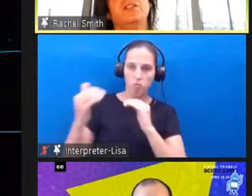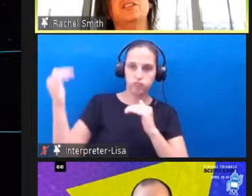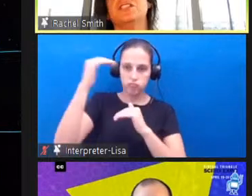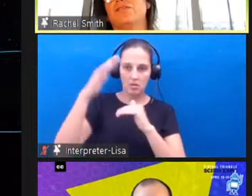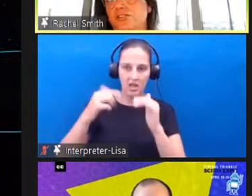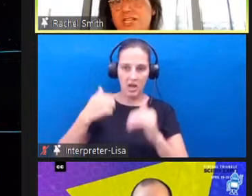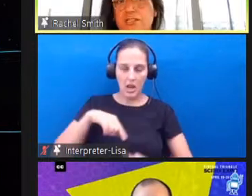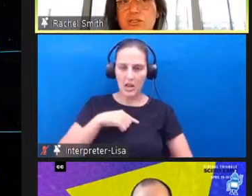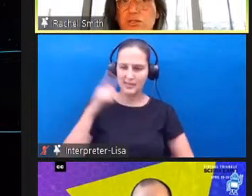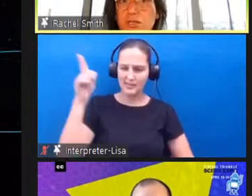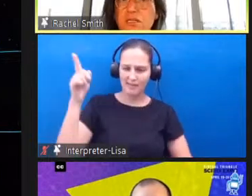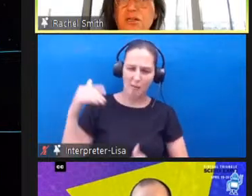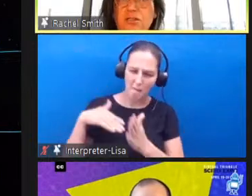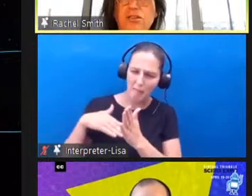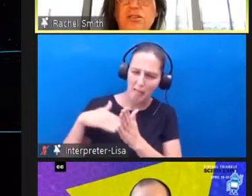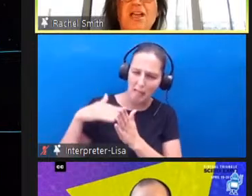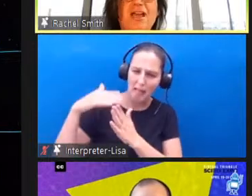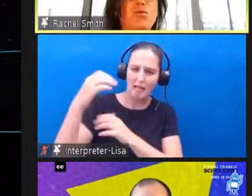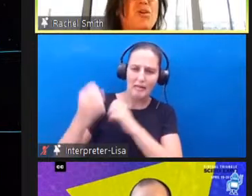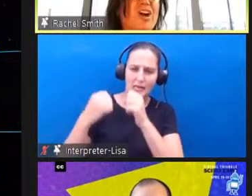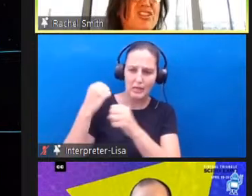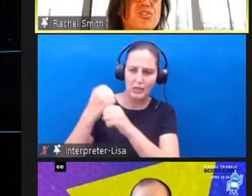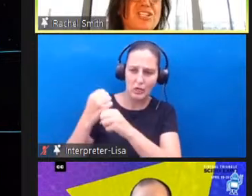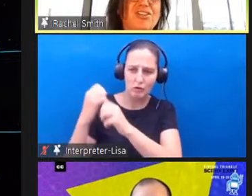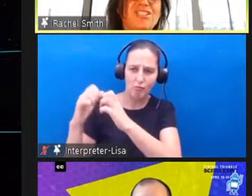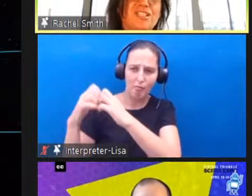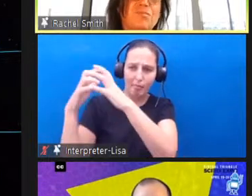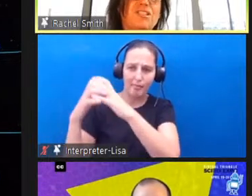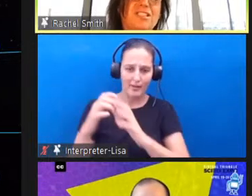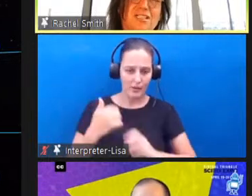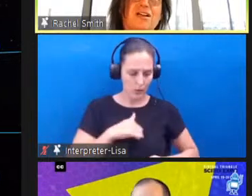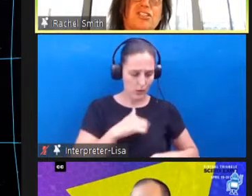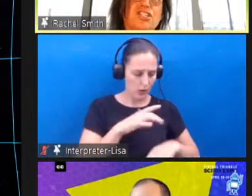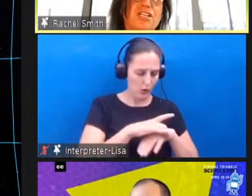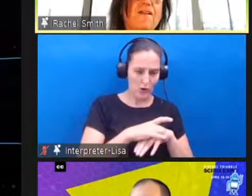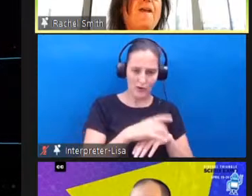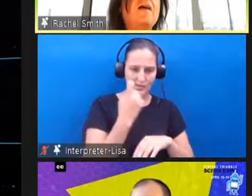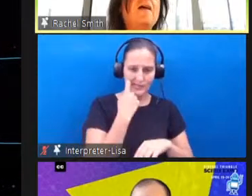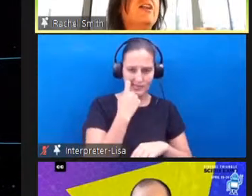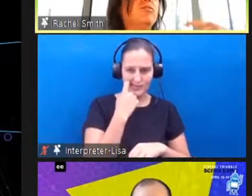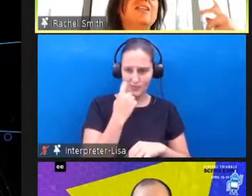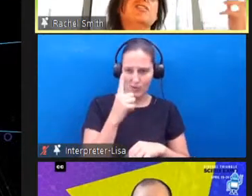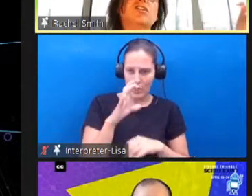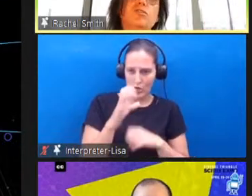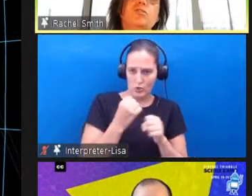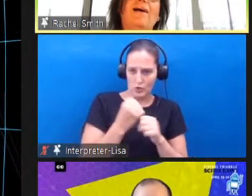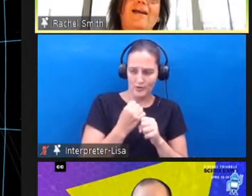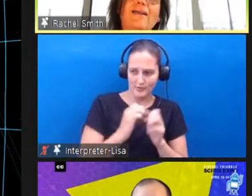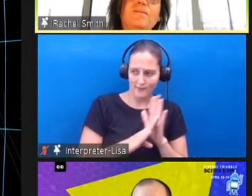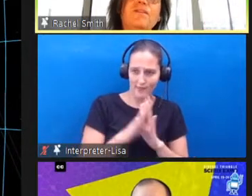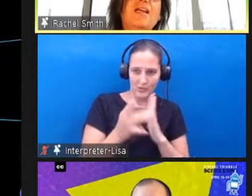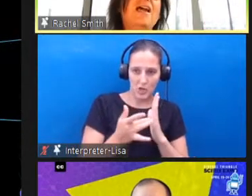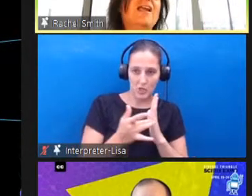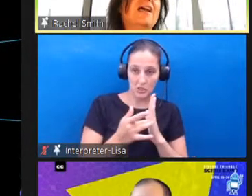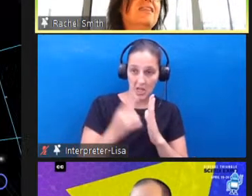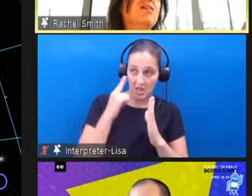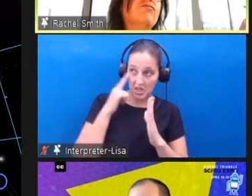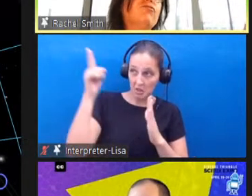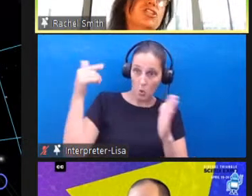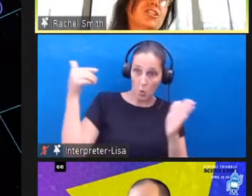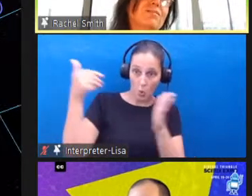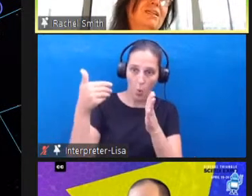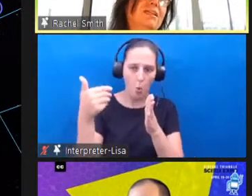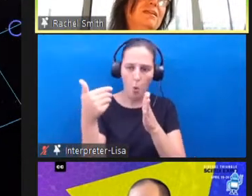few billions of years head start on Earth, and we are 100 years into technology. I don't think it's close by, and I